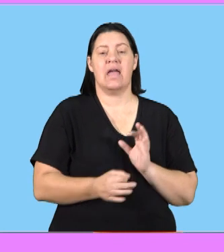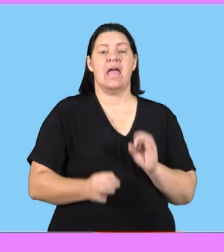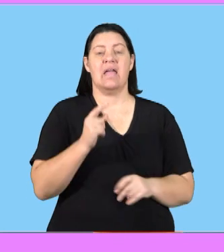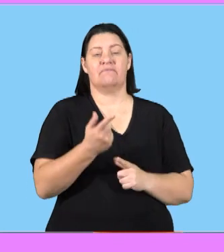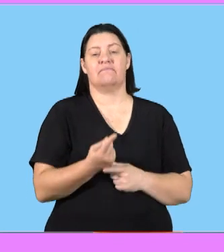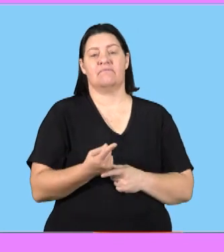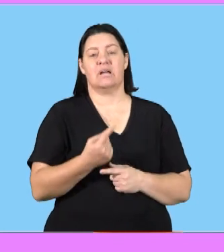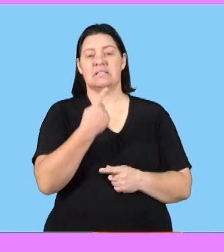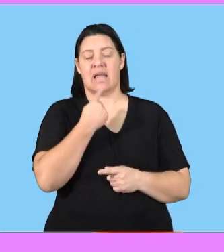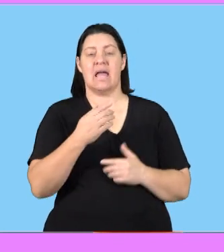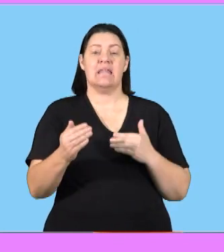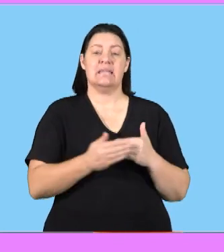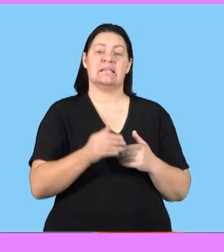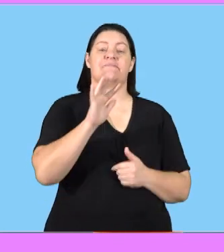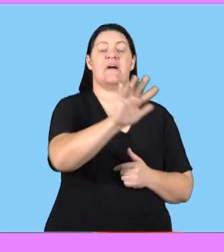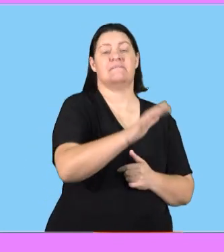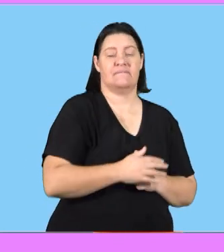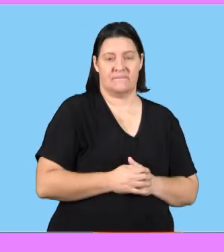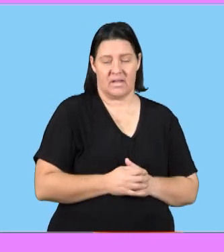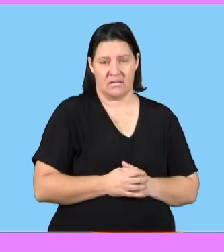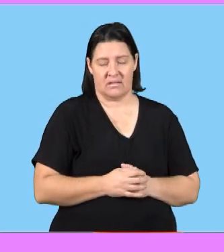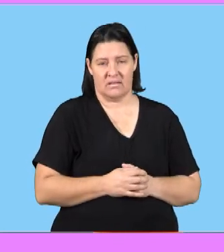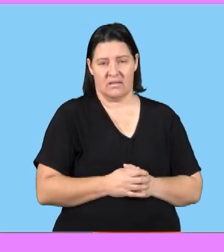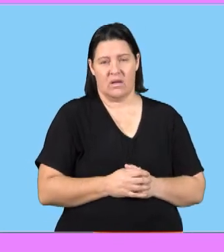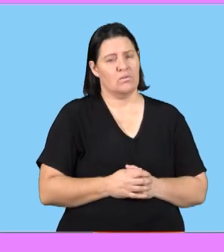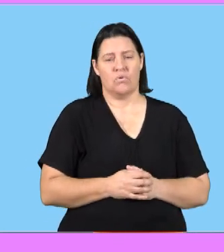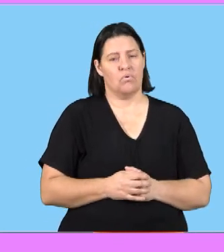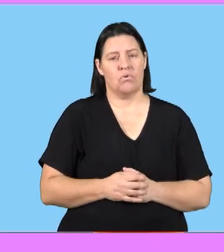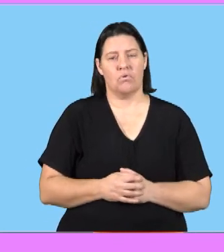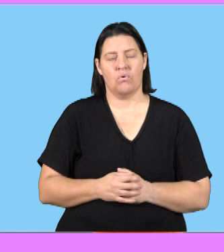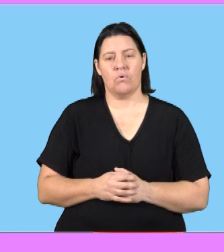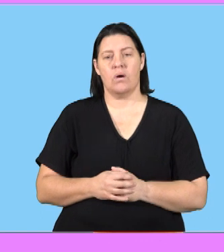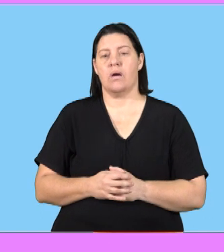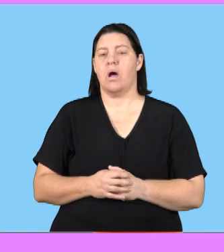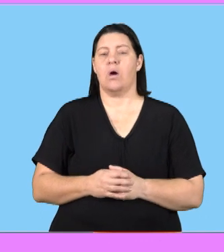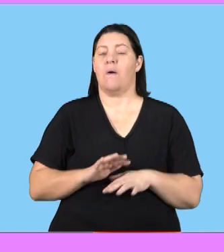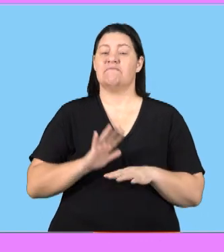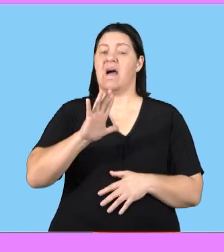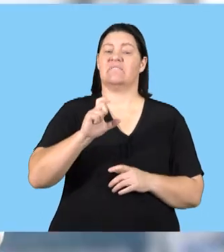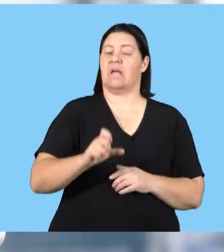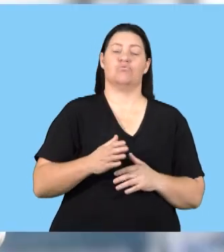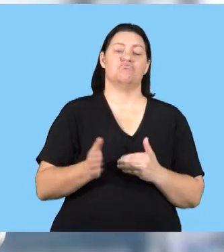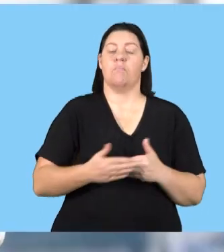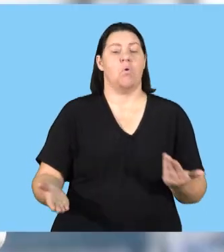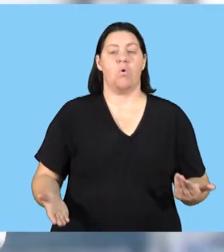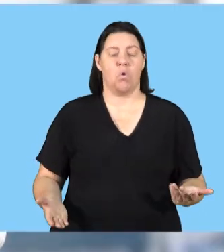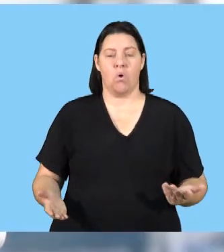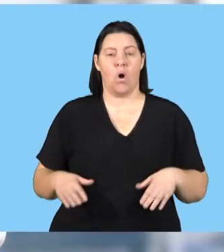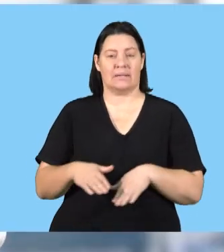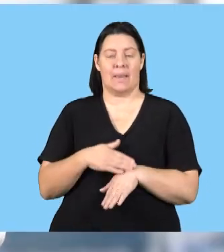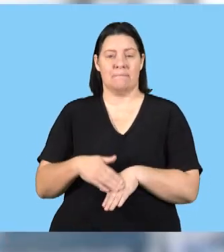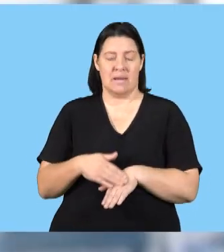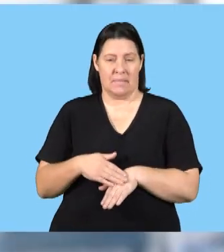as if you are rounding it to the nearest 5. And because now there's no more 5 cents as